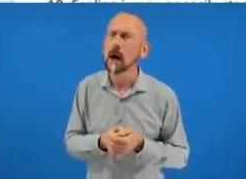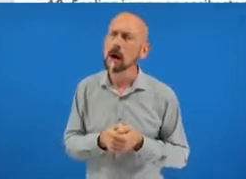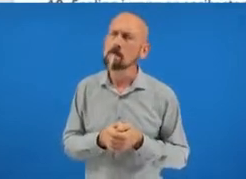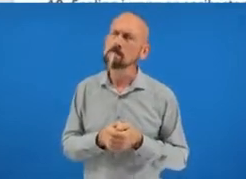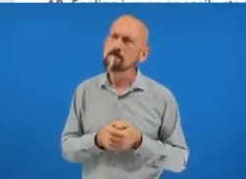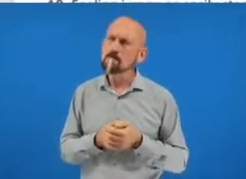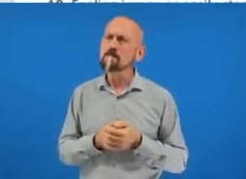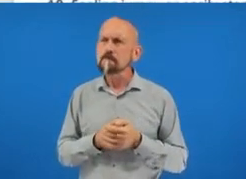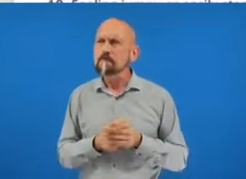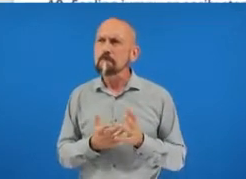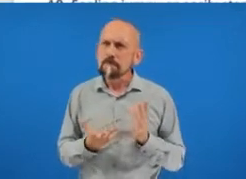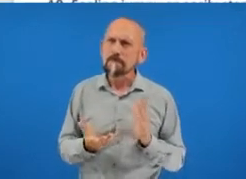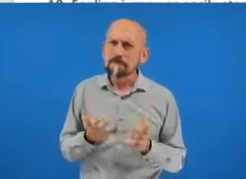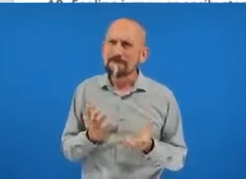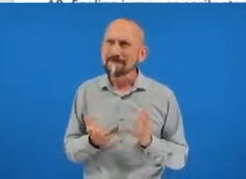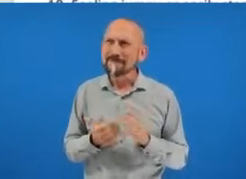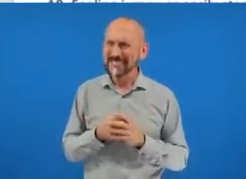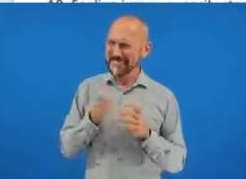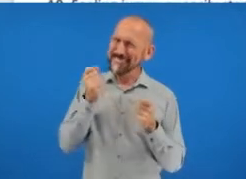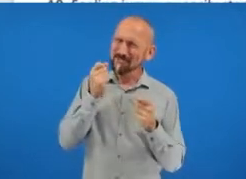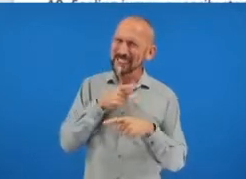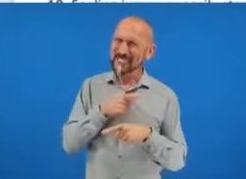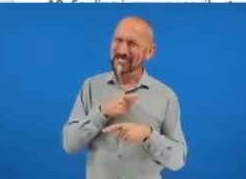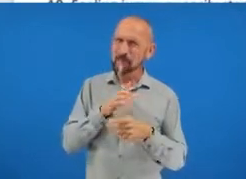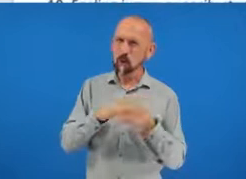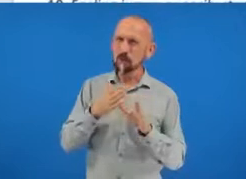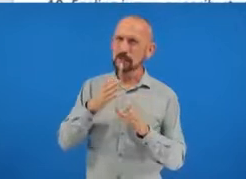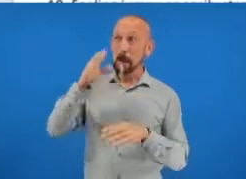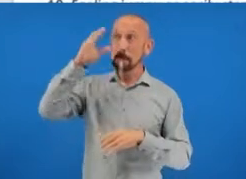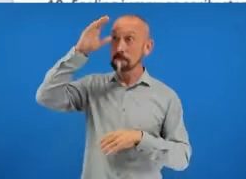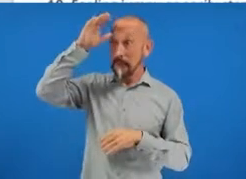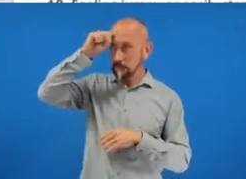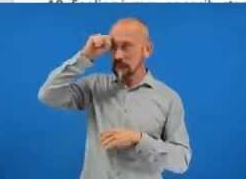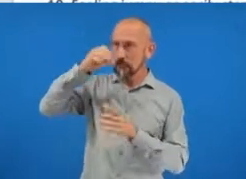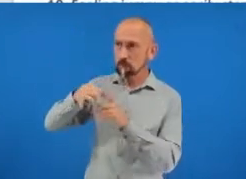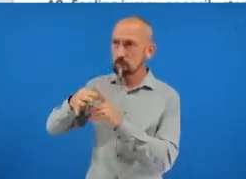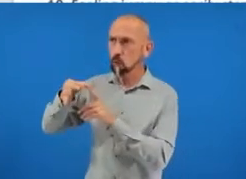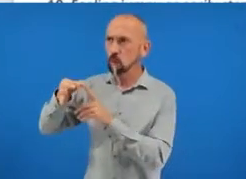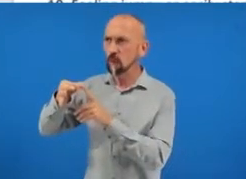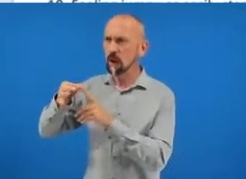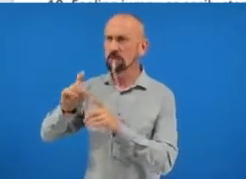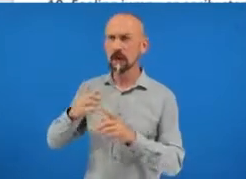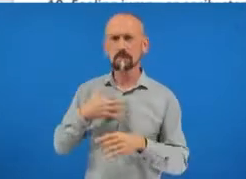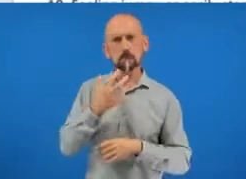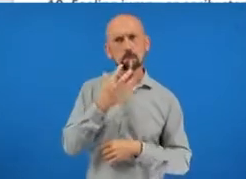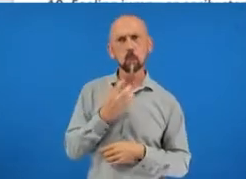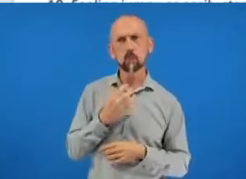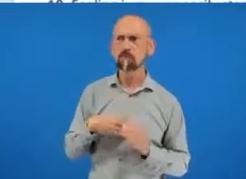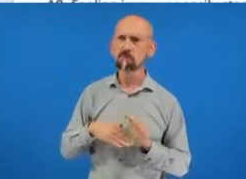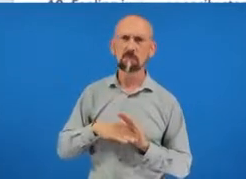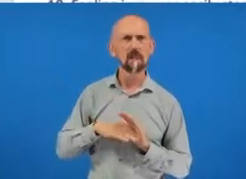Yeah, it seems a bit strange in a way, doesn't it? That the memories have been better, but I think I have been feeling quite flat quite a bit over the